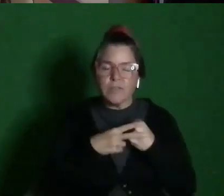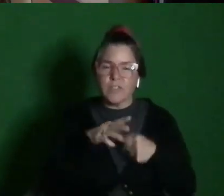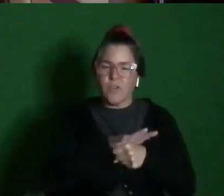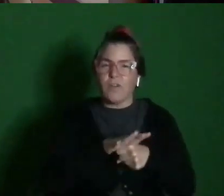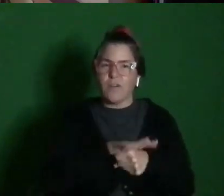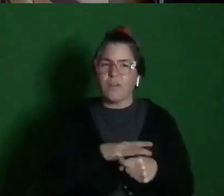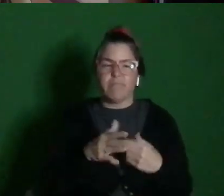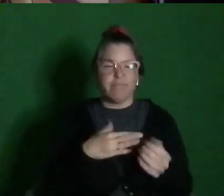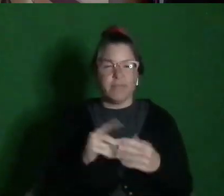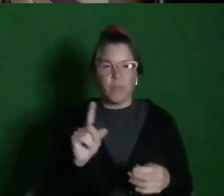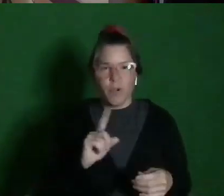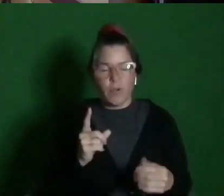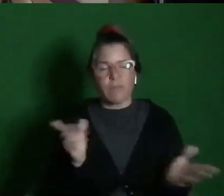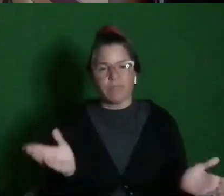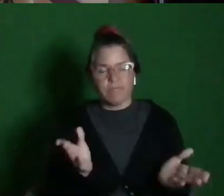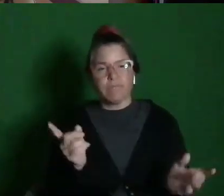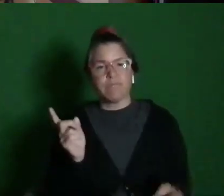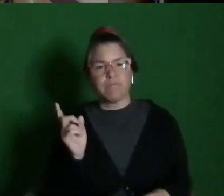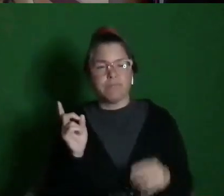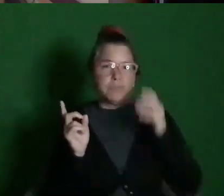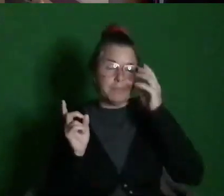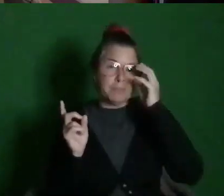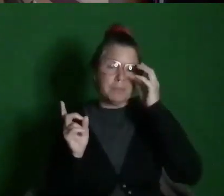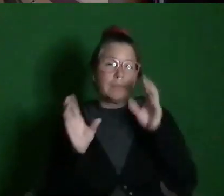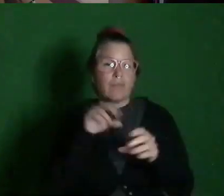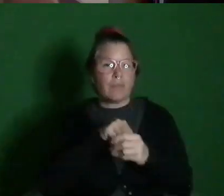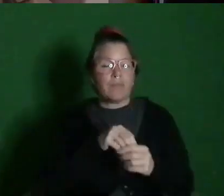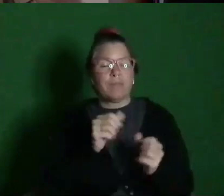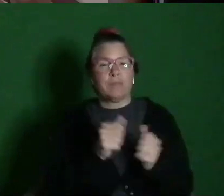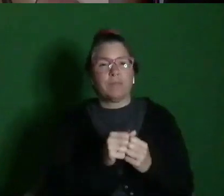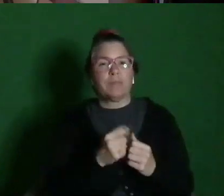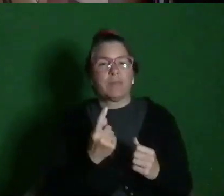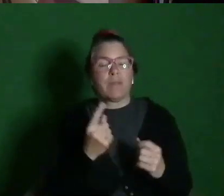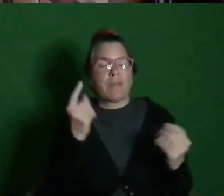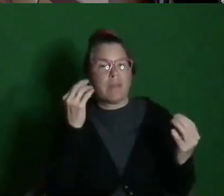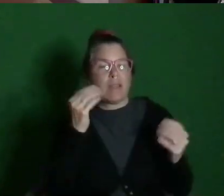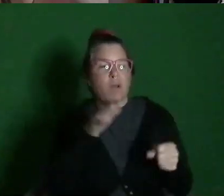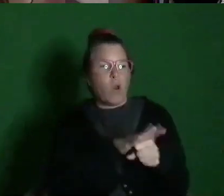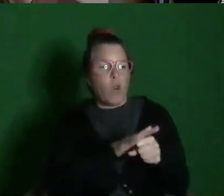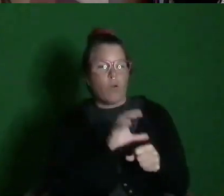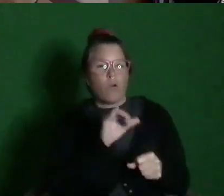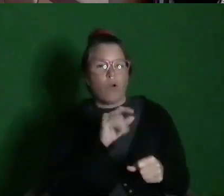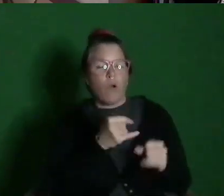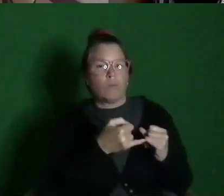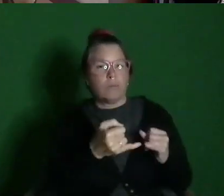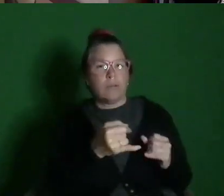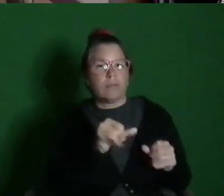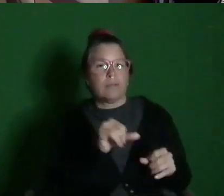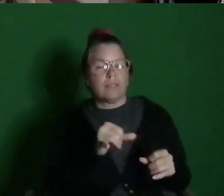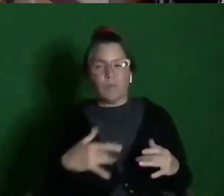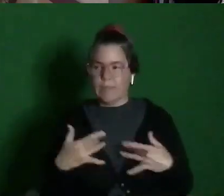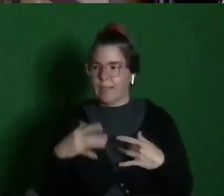wherever you are, I really encourage you into like thinking about your local coastline in the same way you're getting jazzed